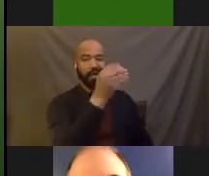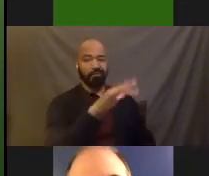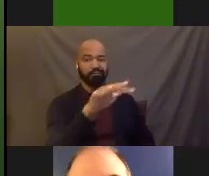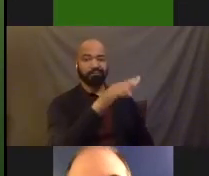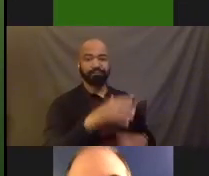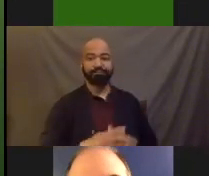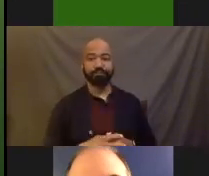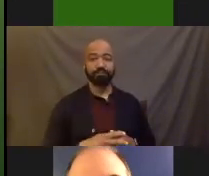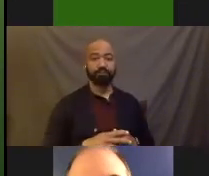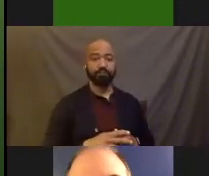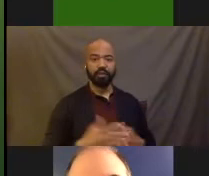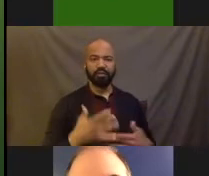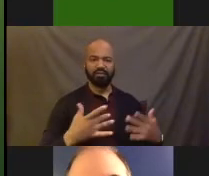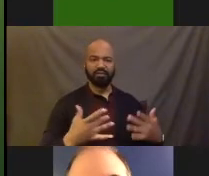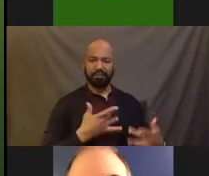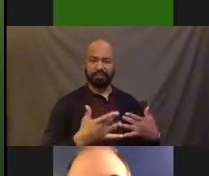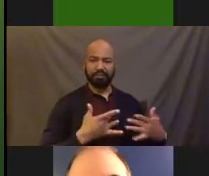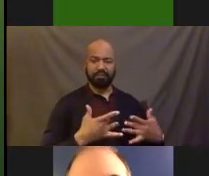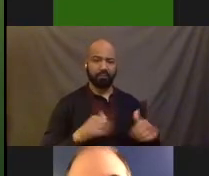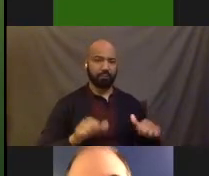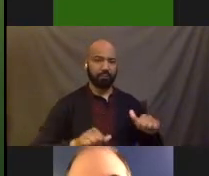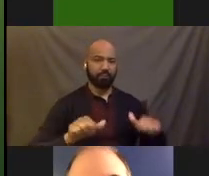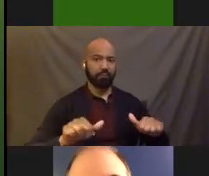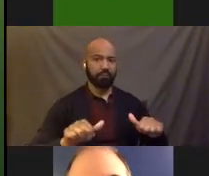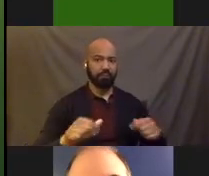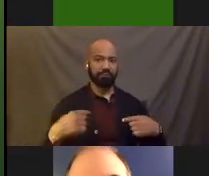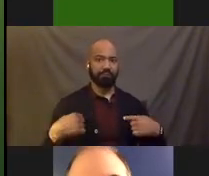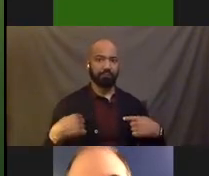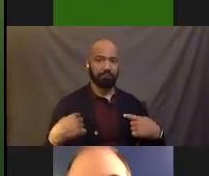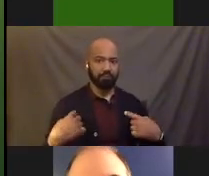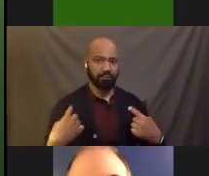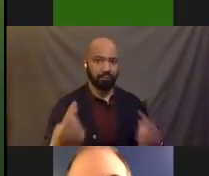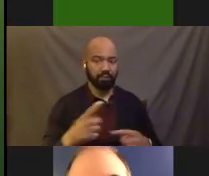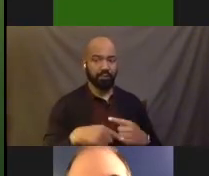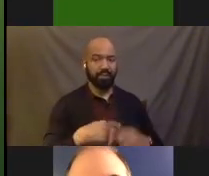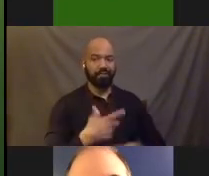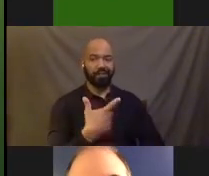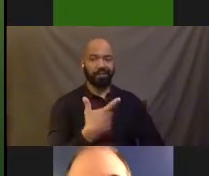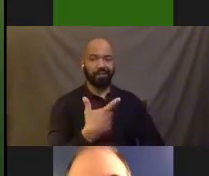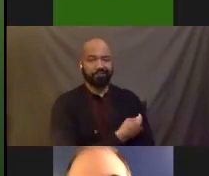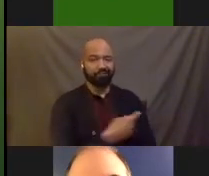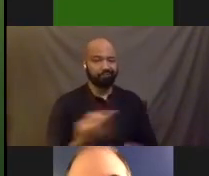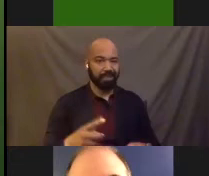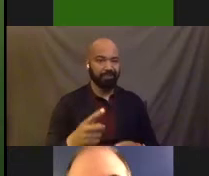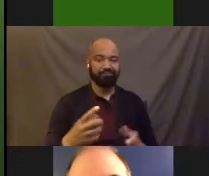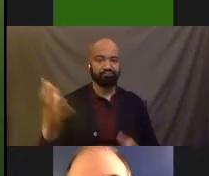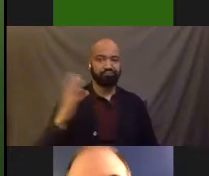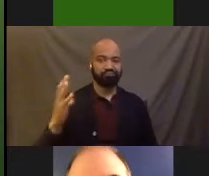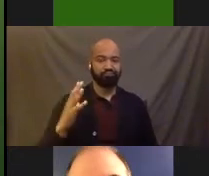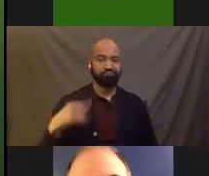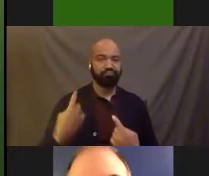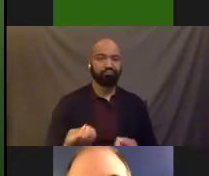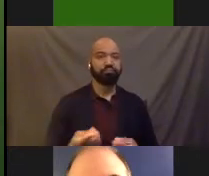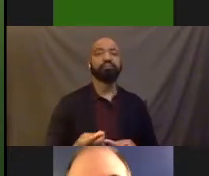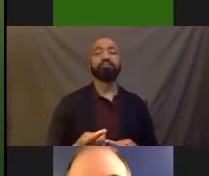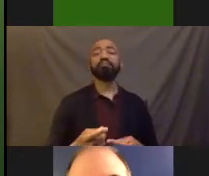hesitancy and the concerns about vaccines have definitely been growing in the last years. There was a measles breakout